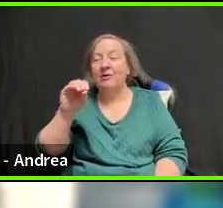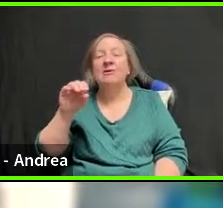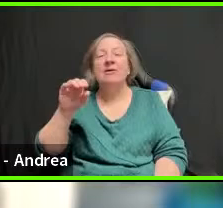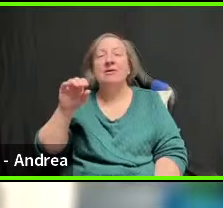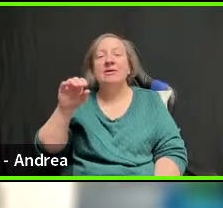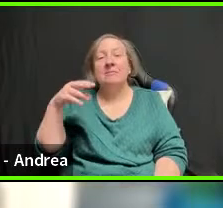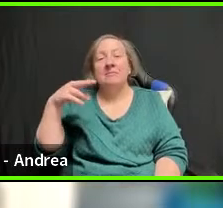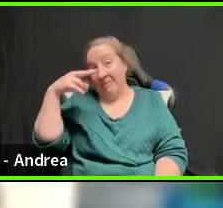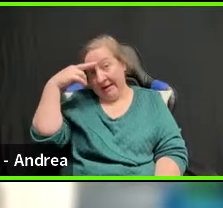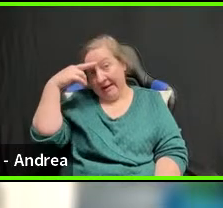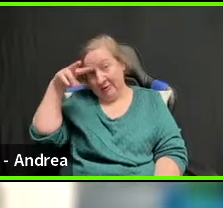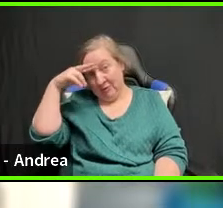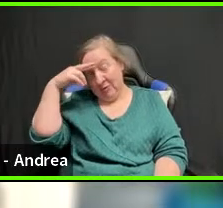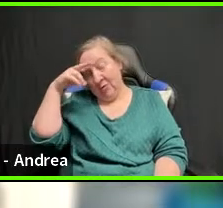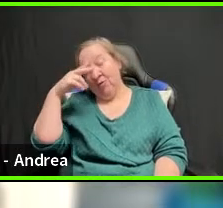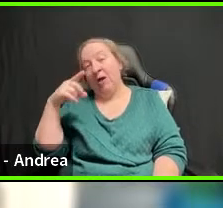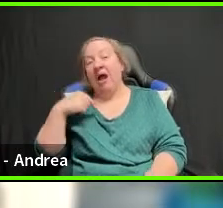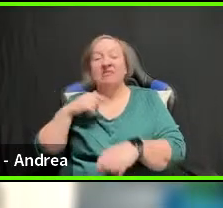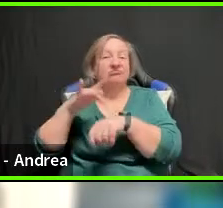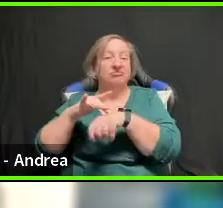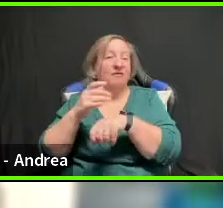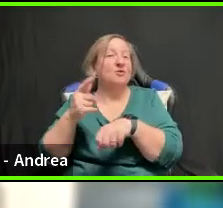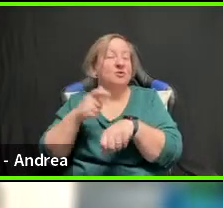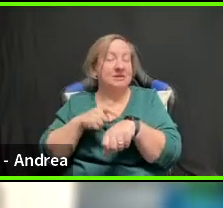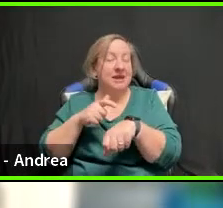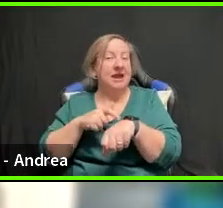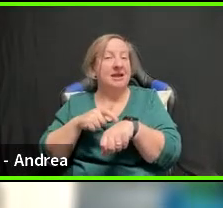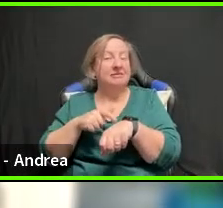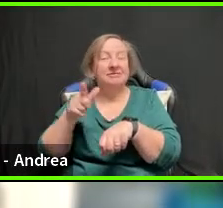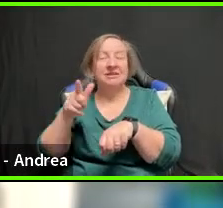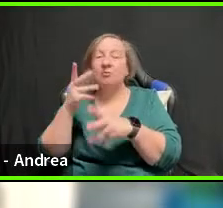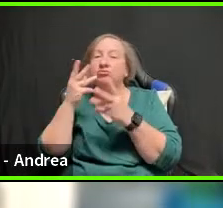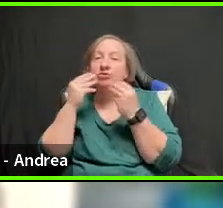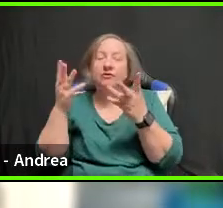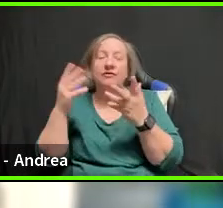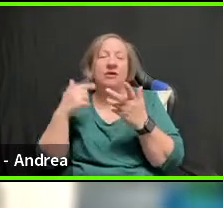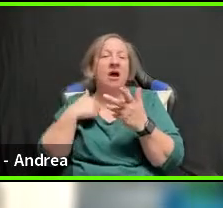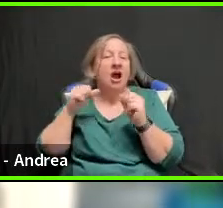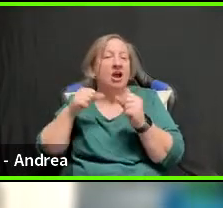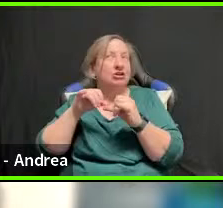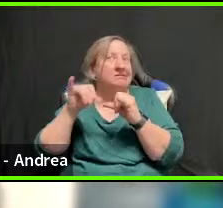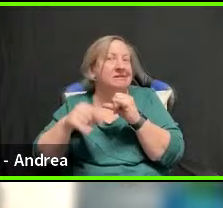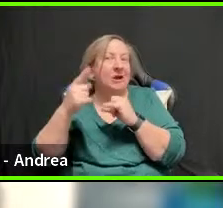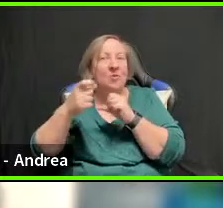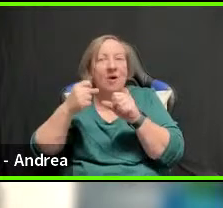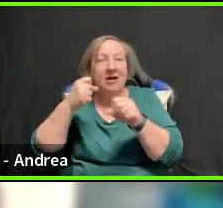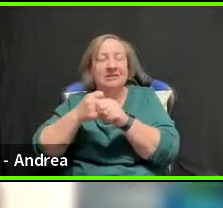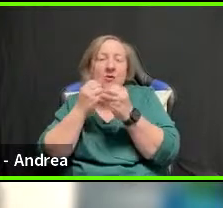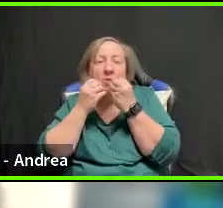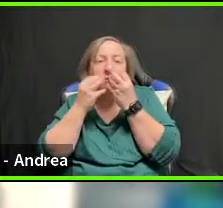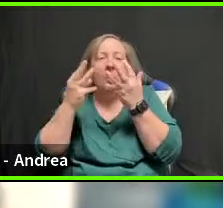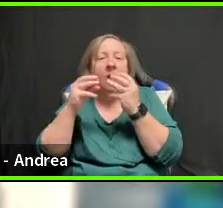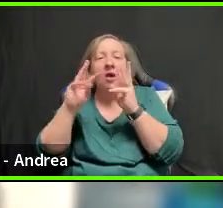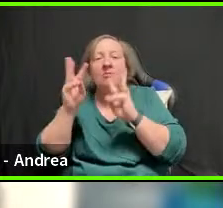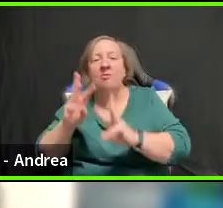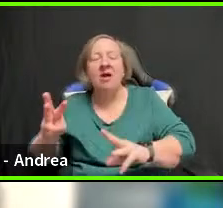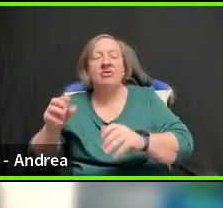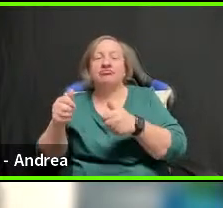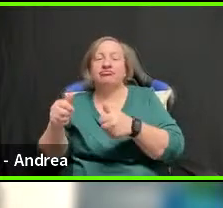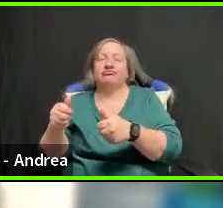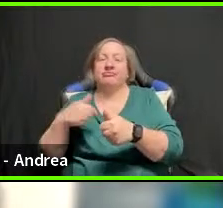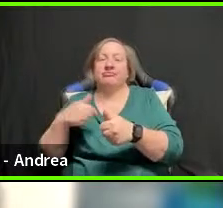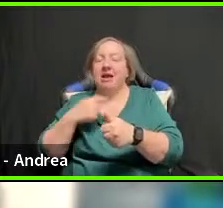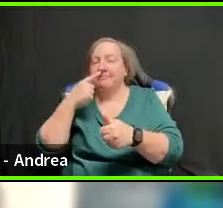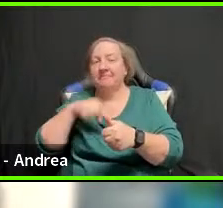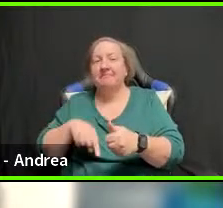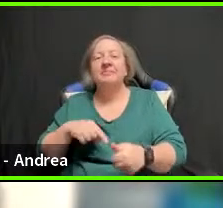very lovely. And I could last a year in the warmth and in the weather. So that's me. So with that, I will